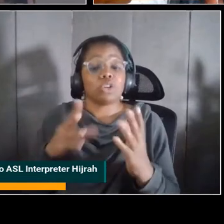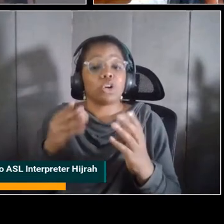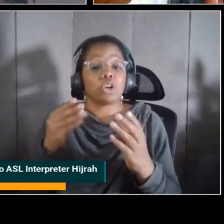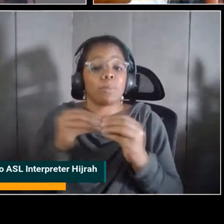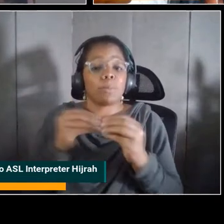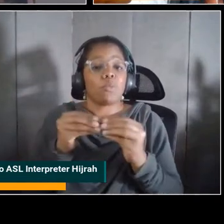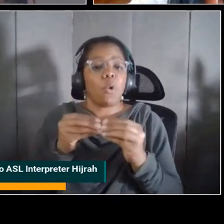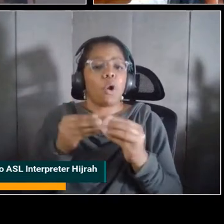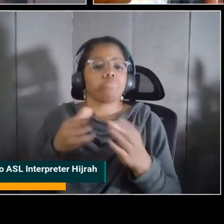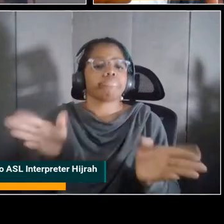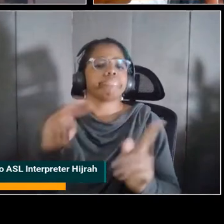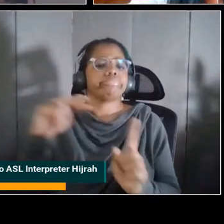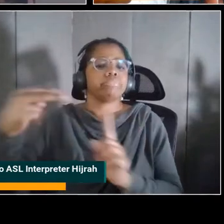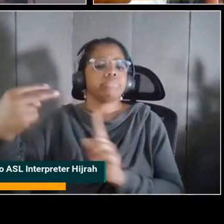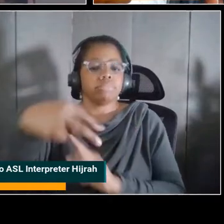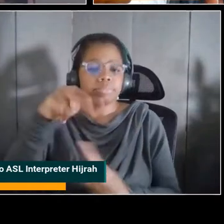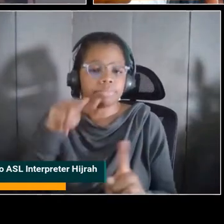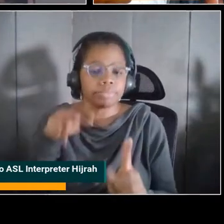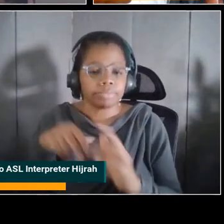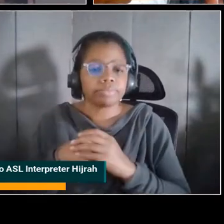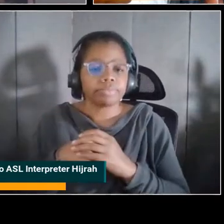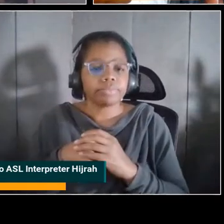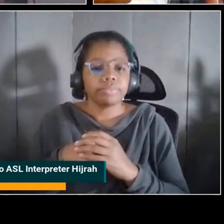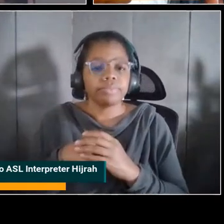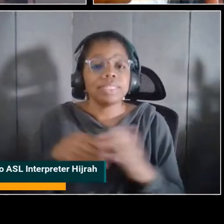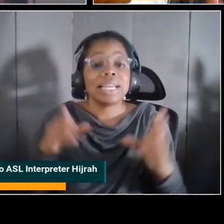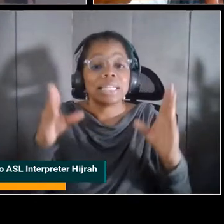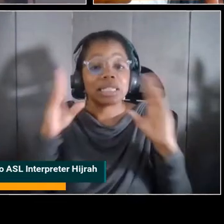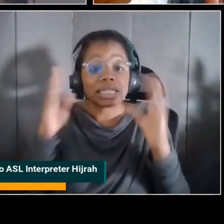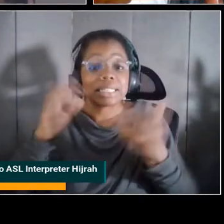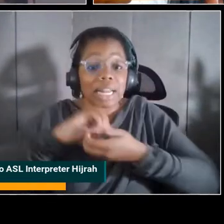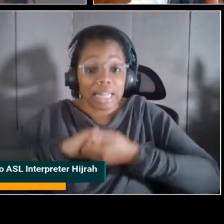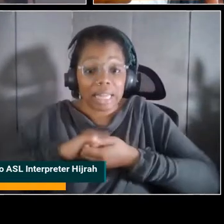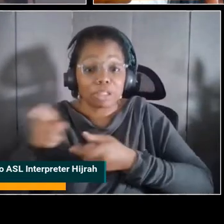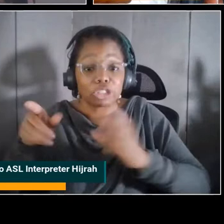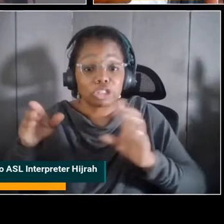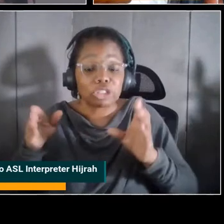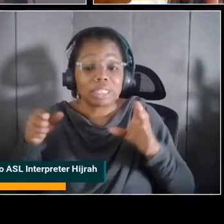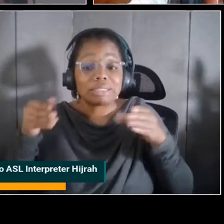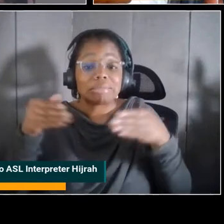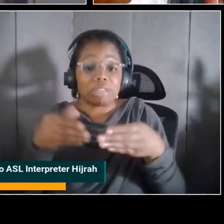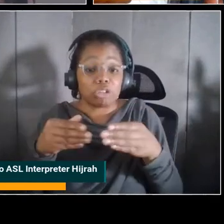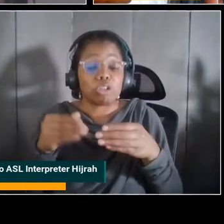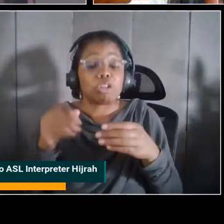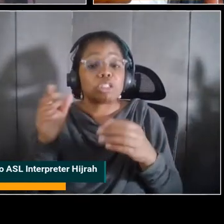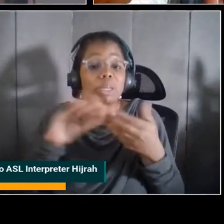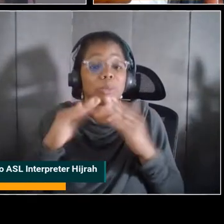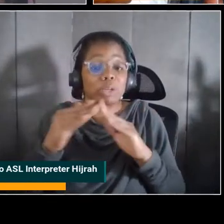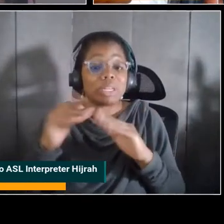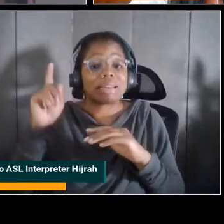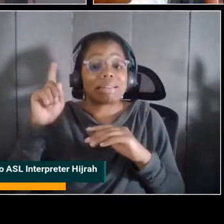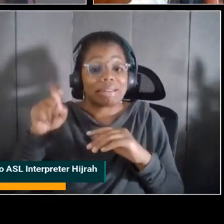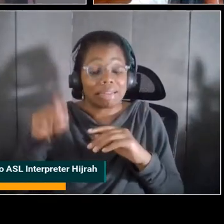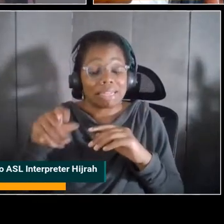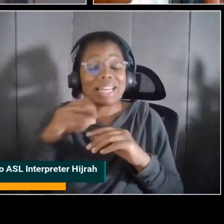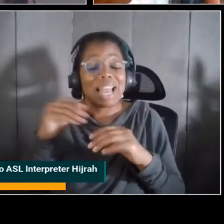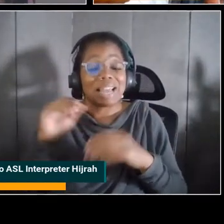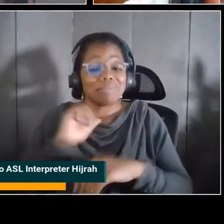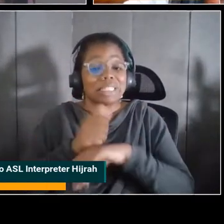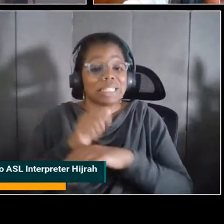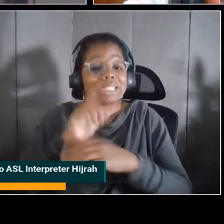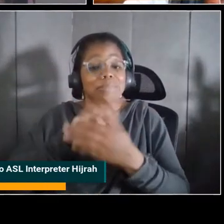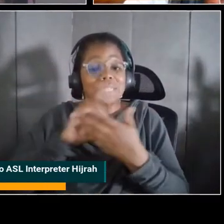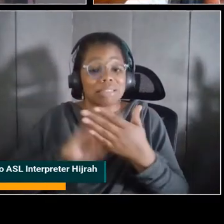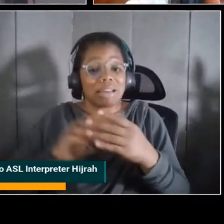landscape solutions. Through listening and collaborating, she centers communities' needs and provides design and implementation strategies rooted